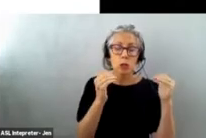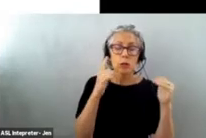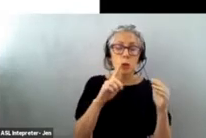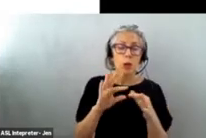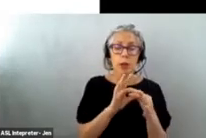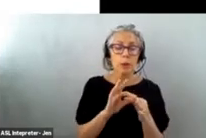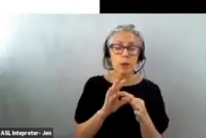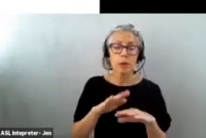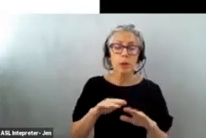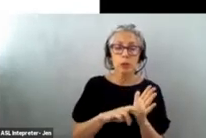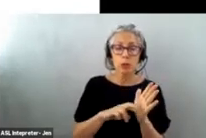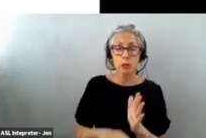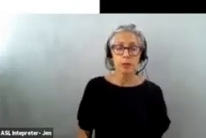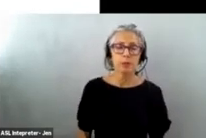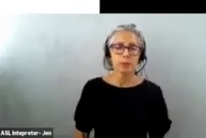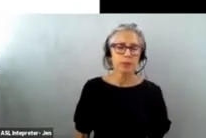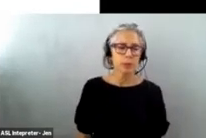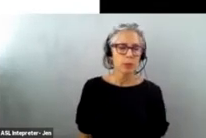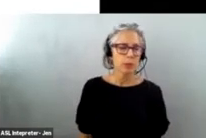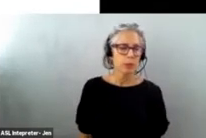Okay, the next slide.